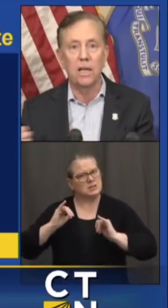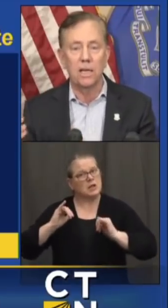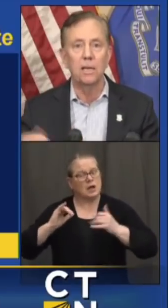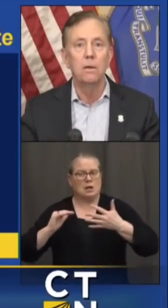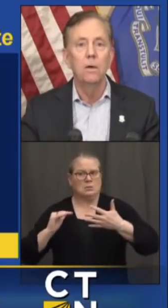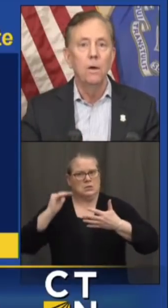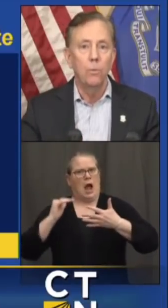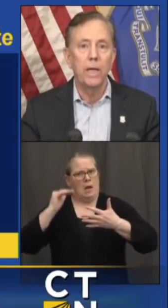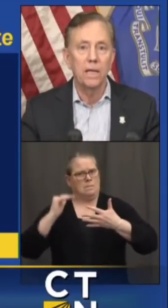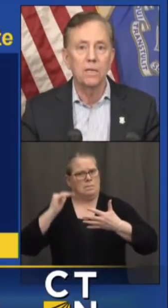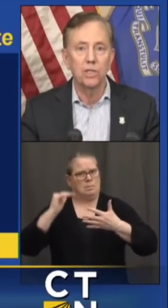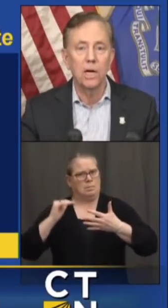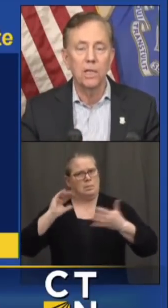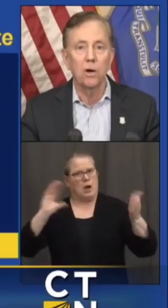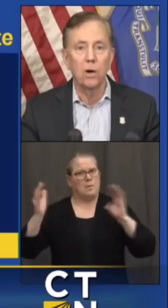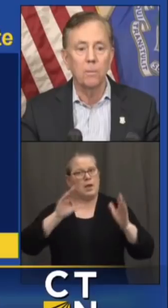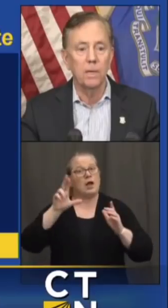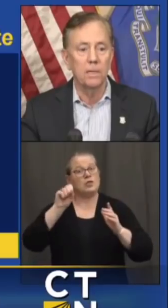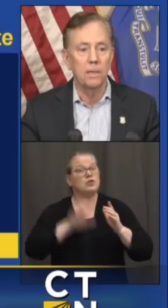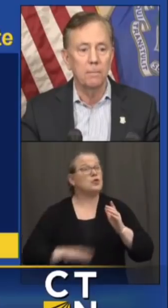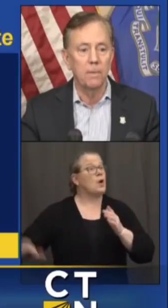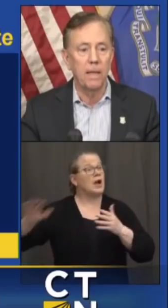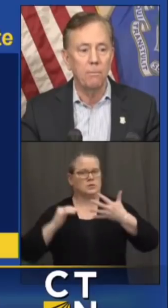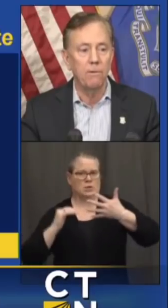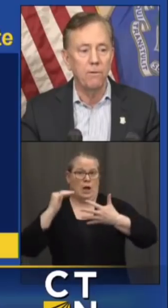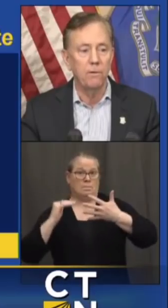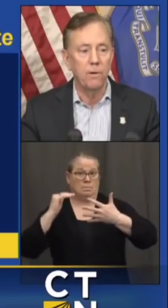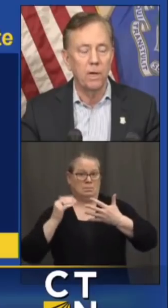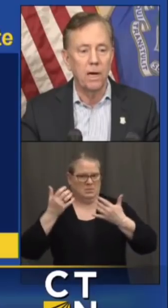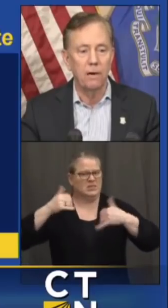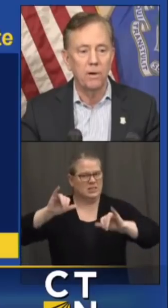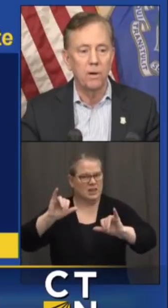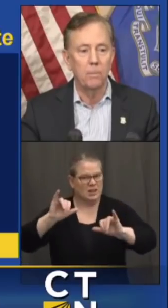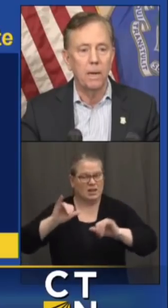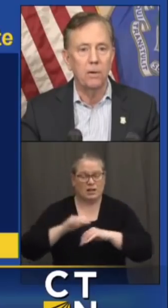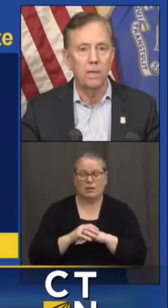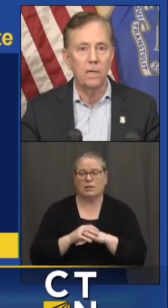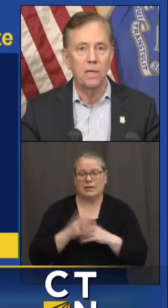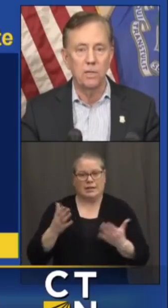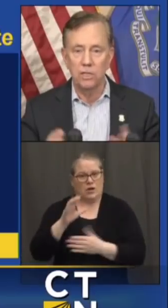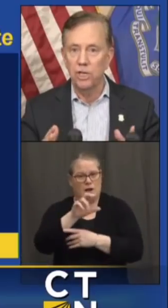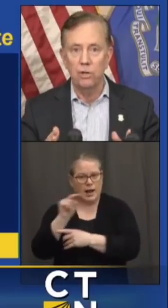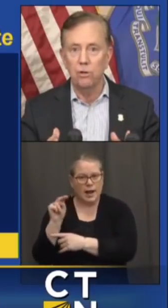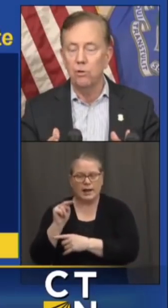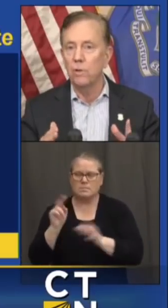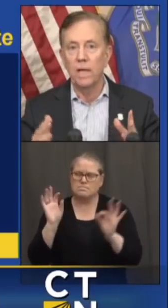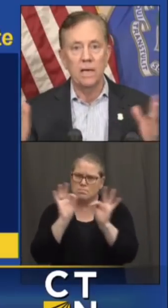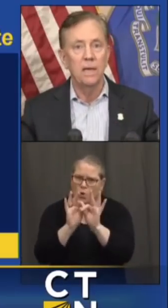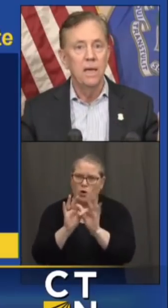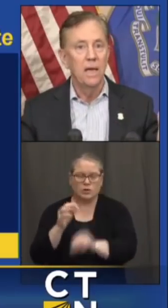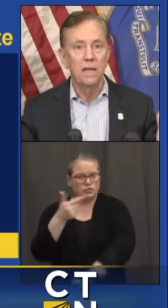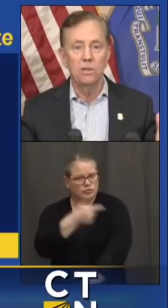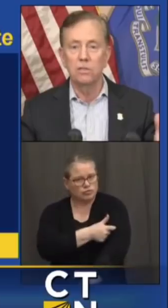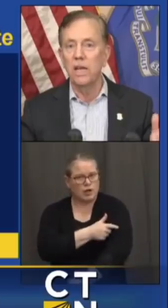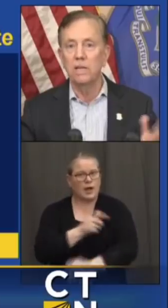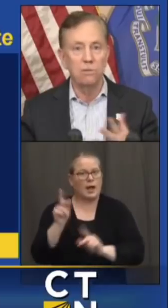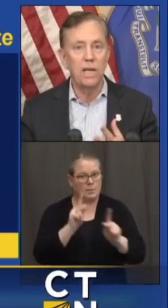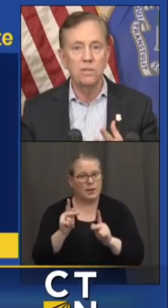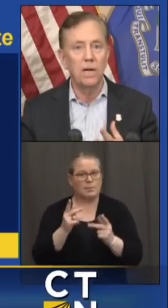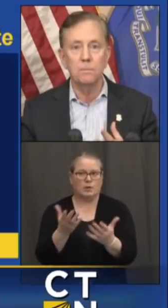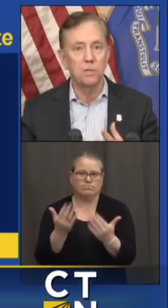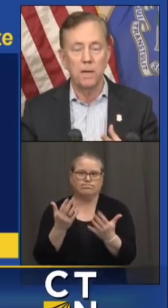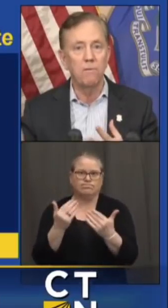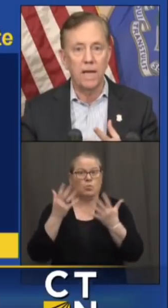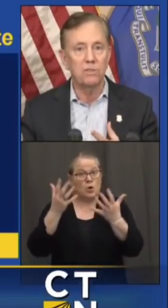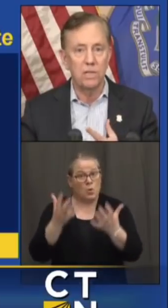allocated to Connecticut, we get the shot in the arm. And that we feel very confident about and can continue to do that and could take